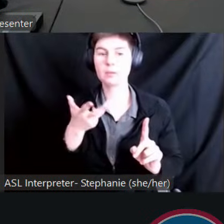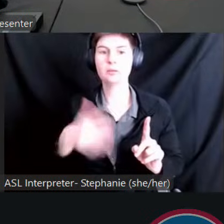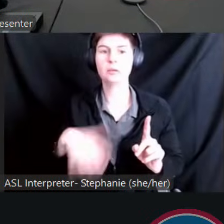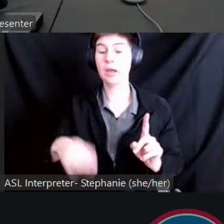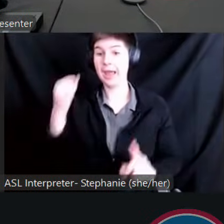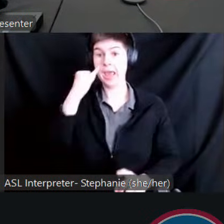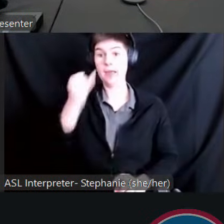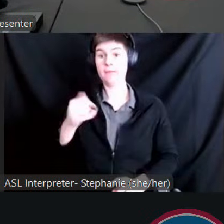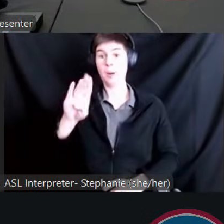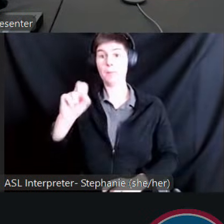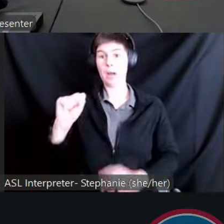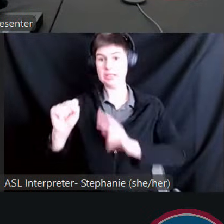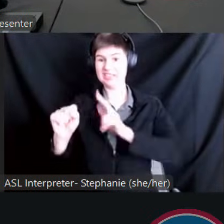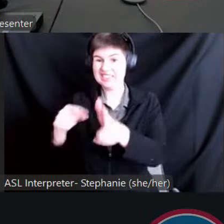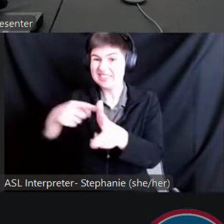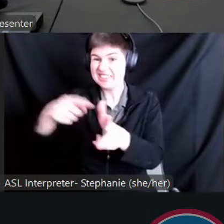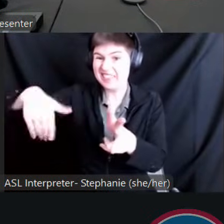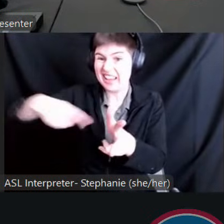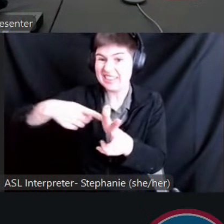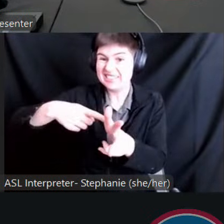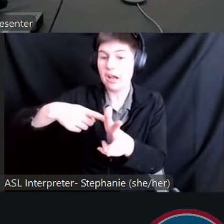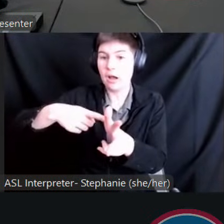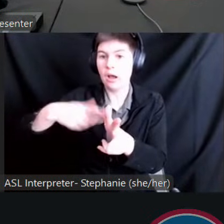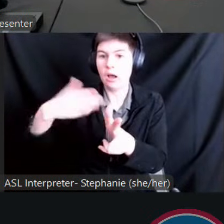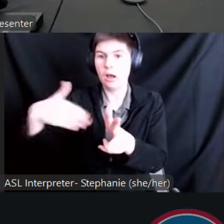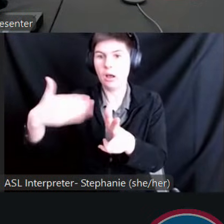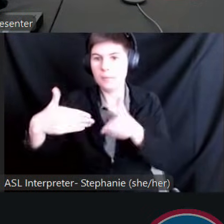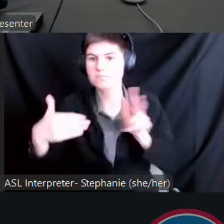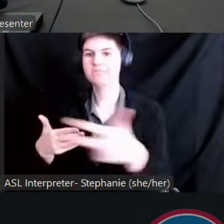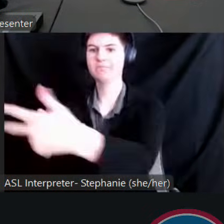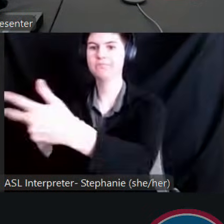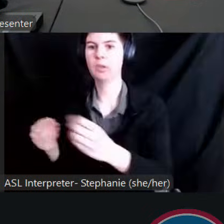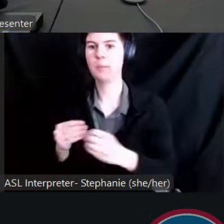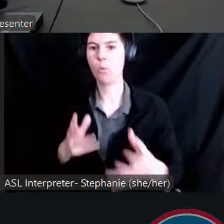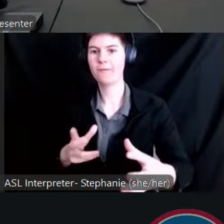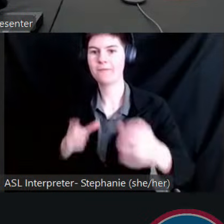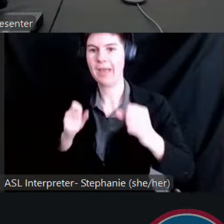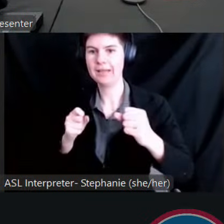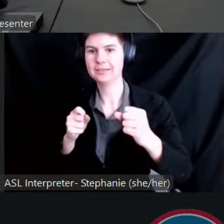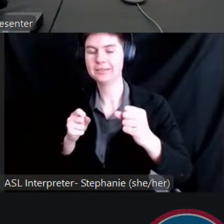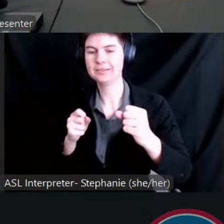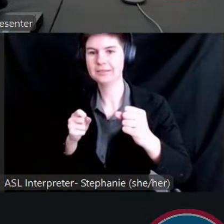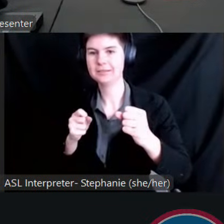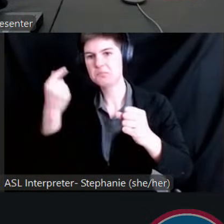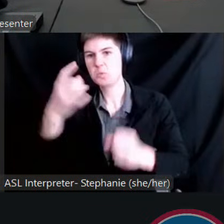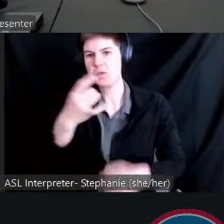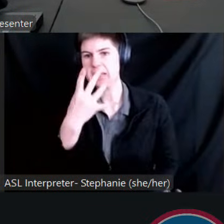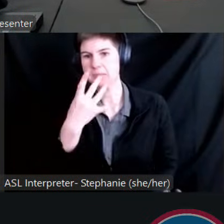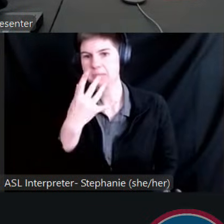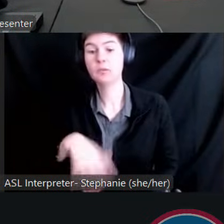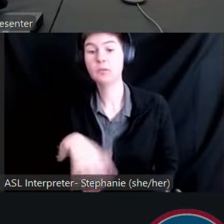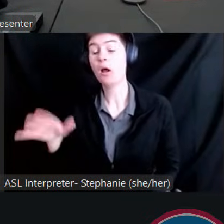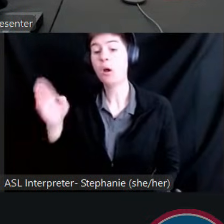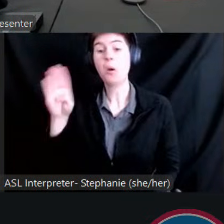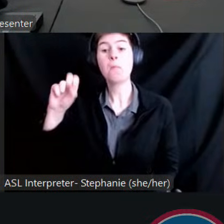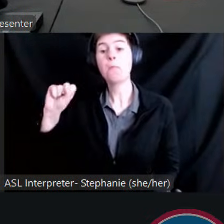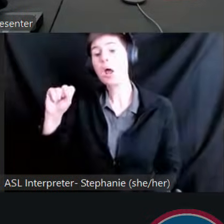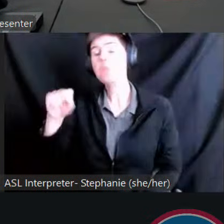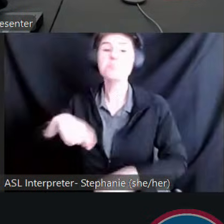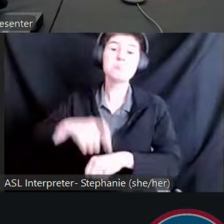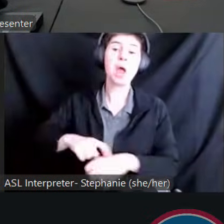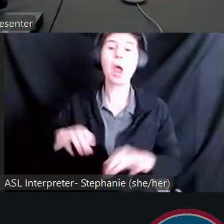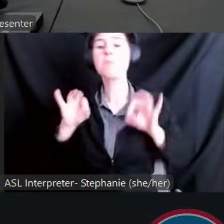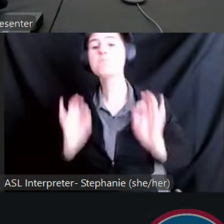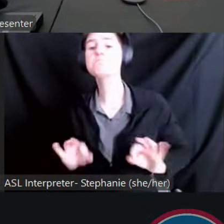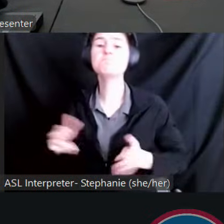is getting behind schedule, we're getting that one through faster through transit signal priority, where if there's one that's on time or ahead of schedule, that'll just be